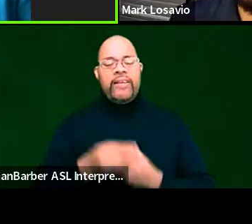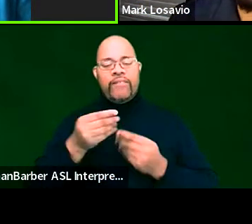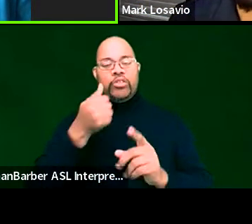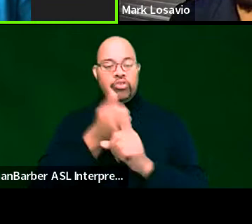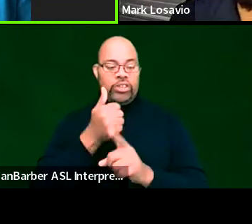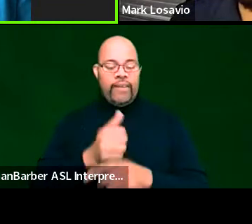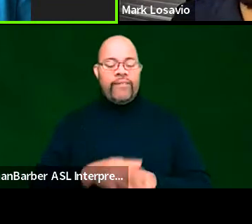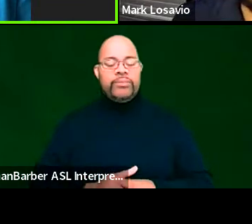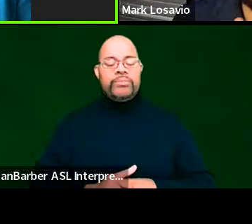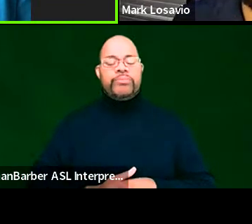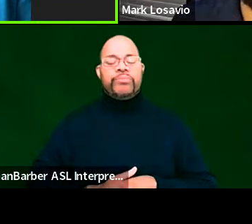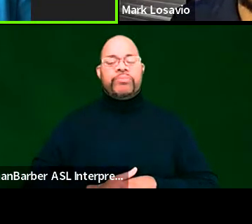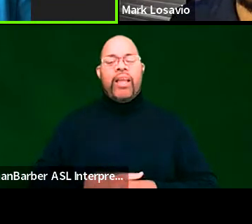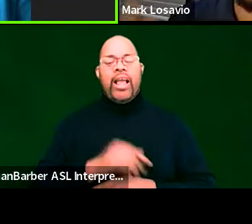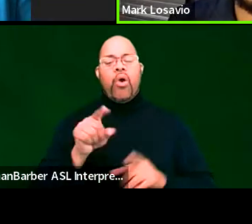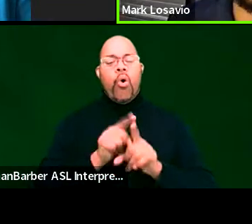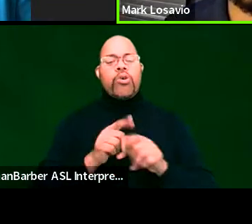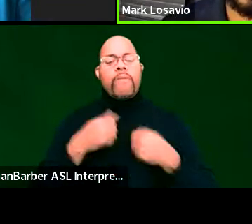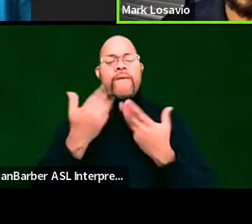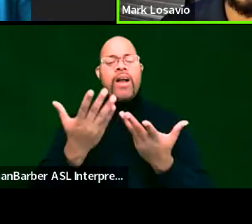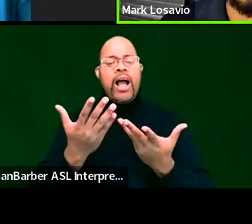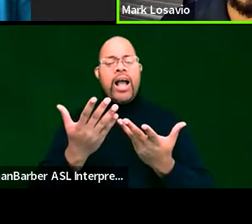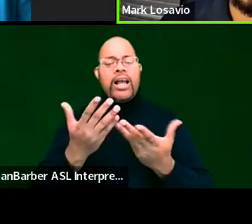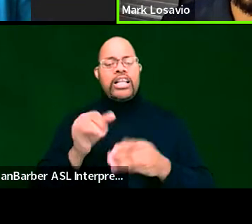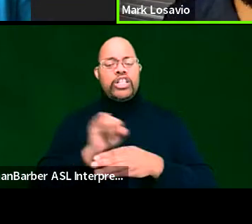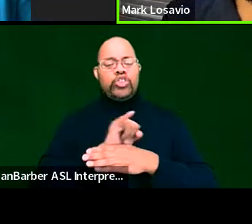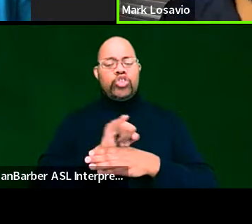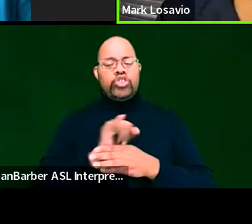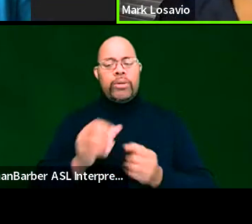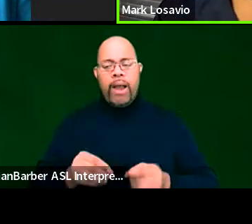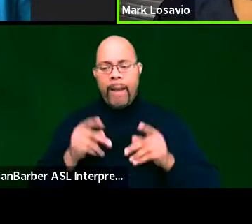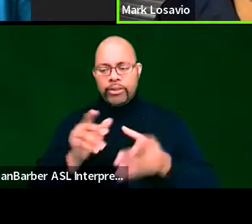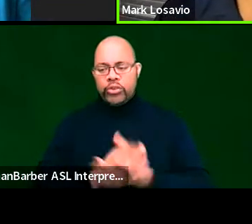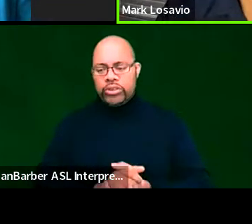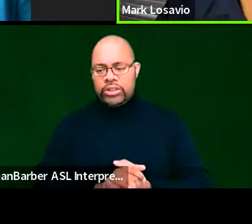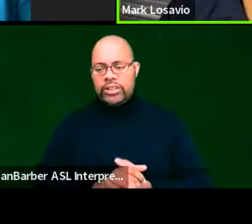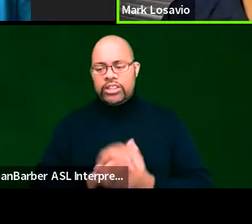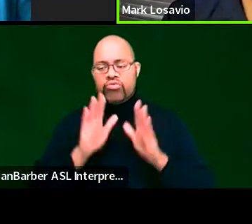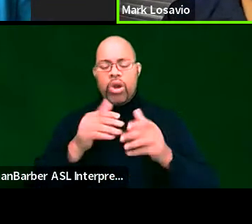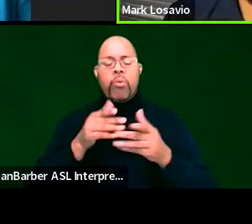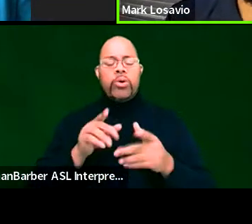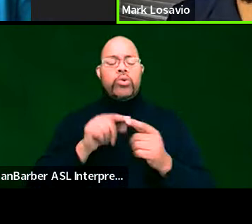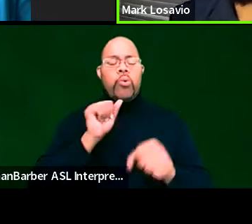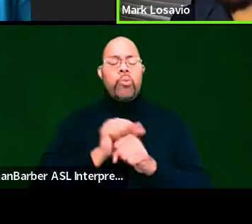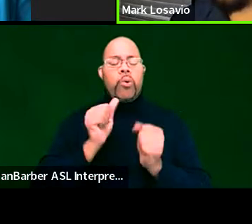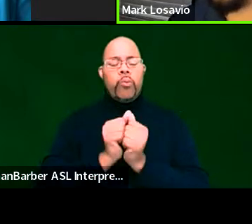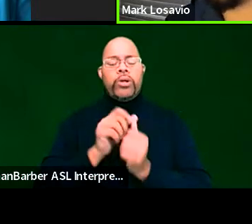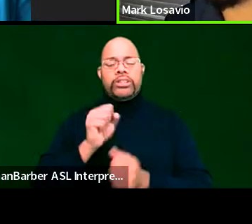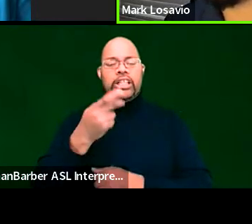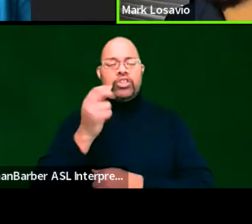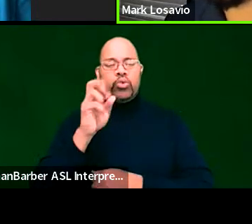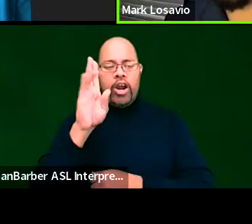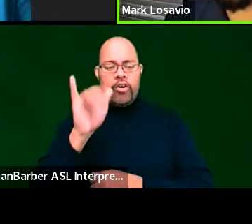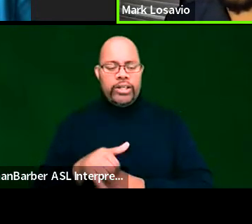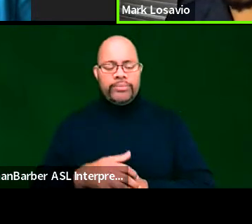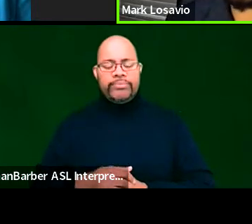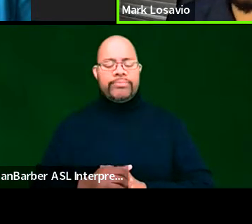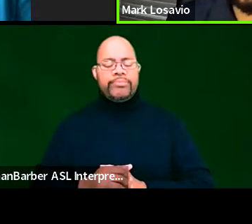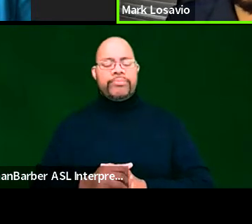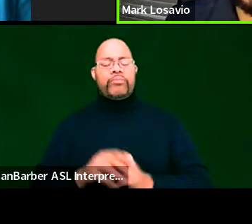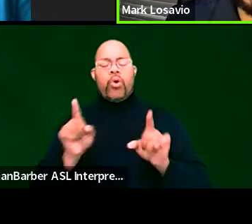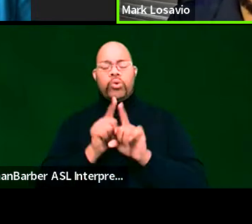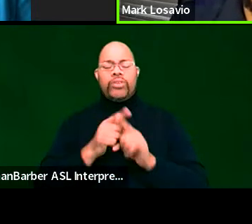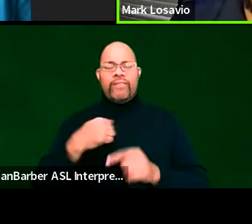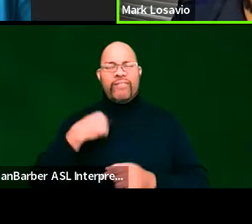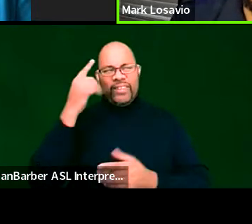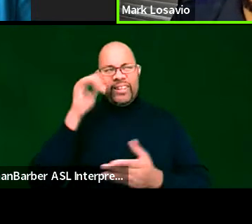yourself. And they also provide an internship opportunity, which is a great way to work with your sanctuaries. There are also,